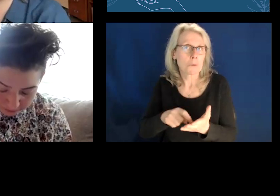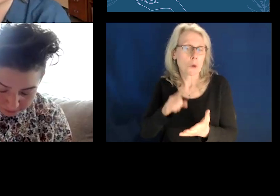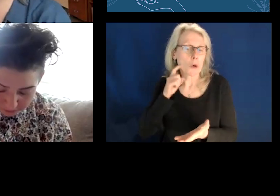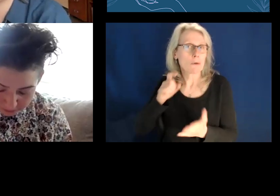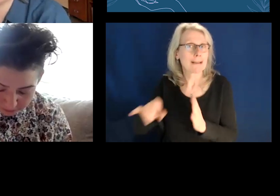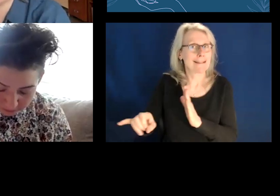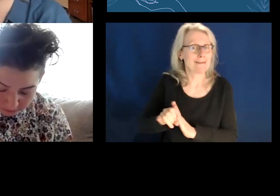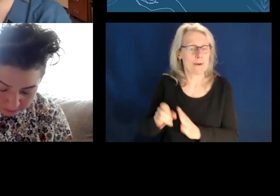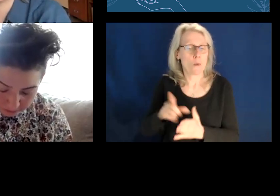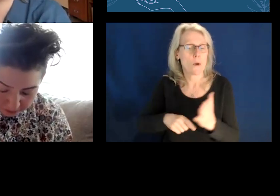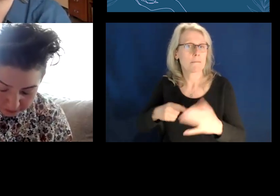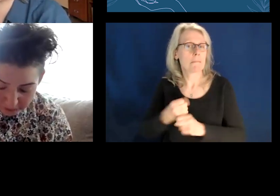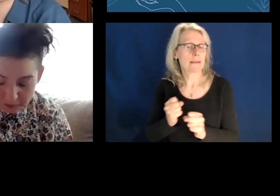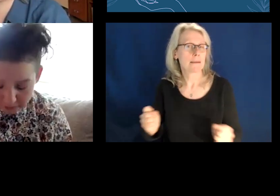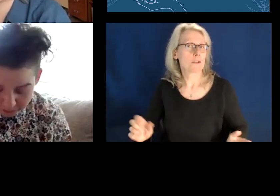more challenging.